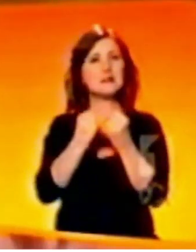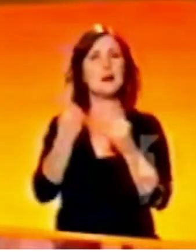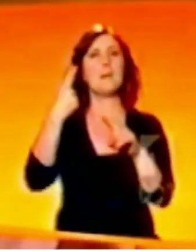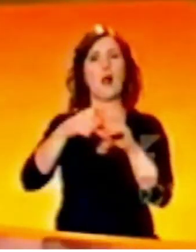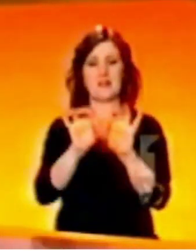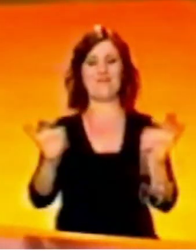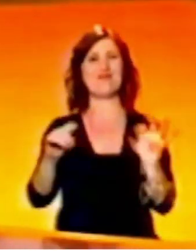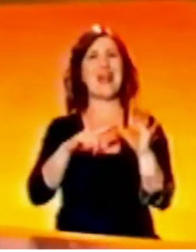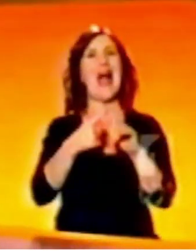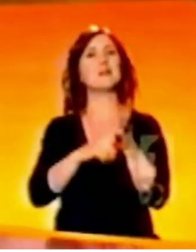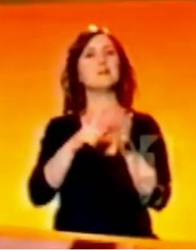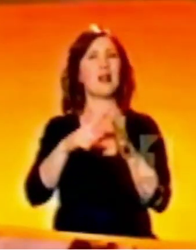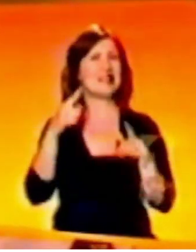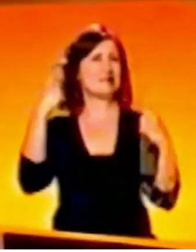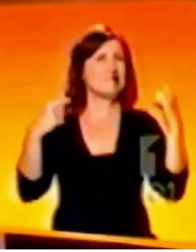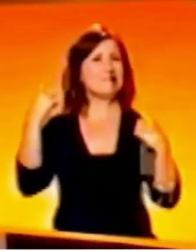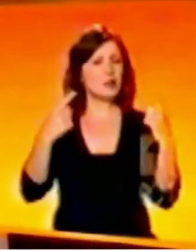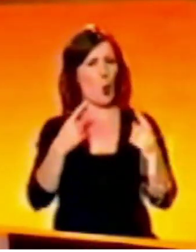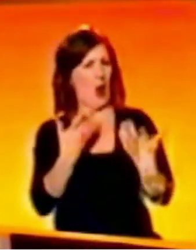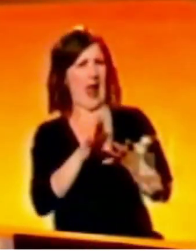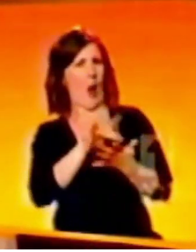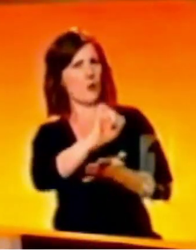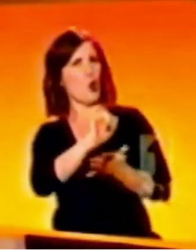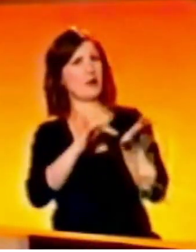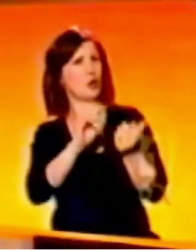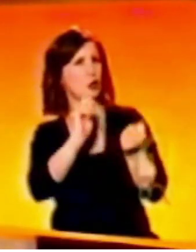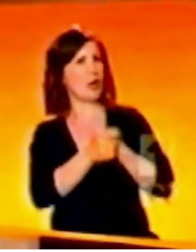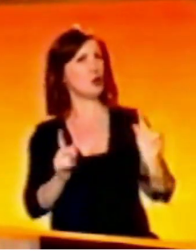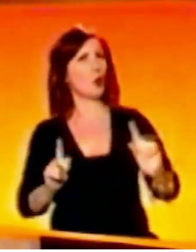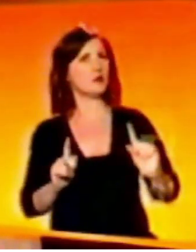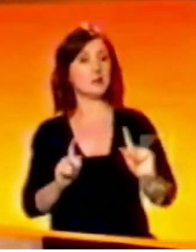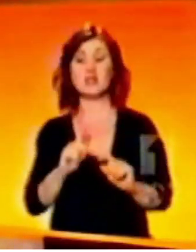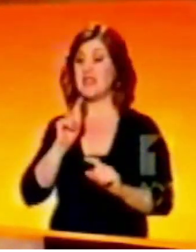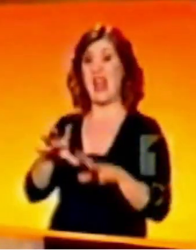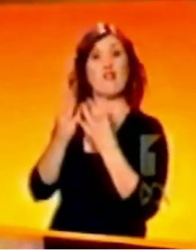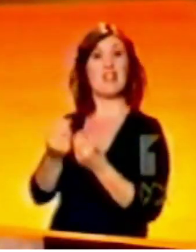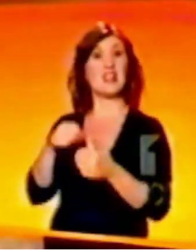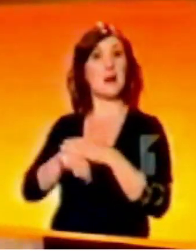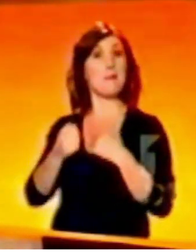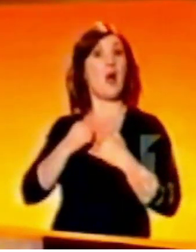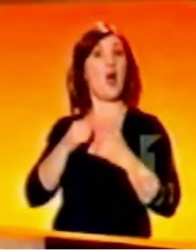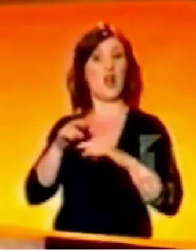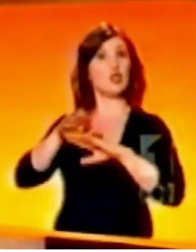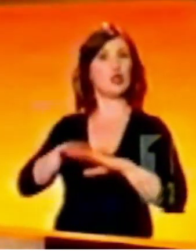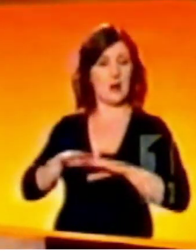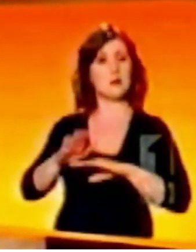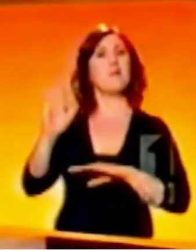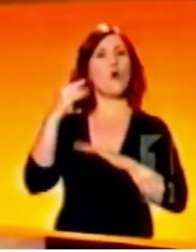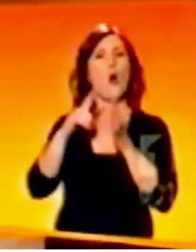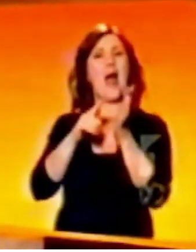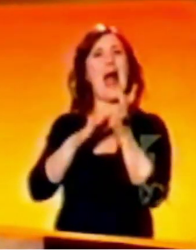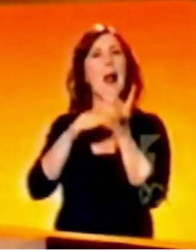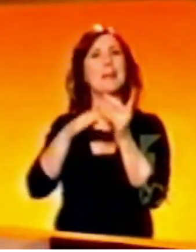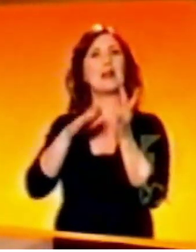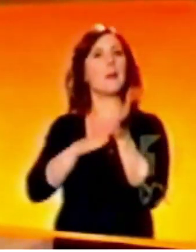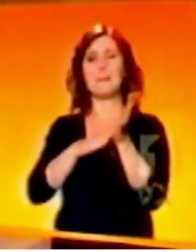have you done to change or to alter that technology? Everything in there, you see now, where is aluminium, being CNC machine,